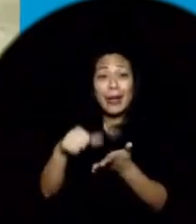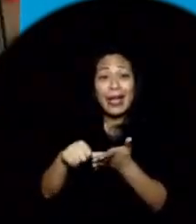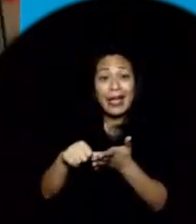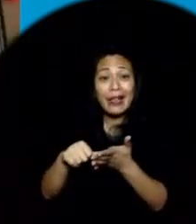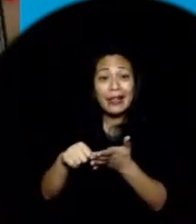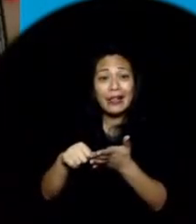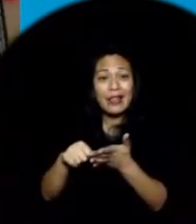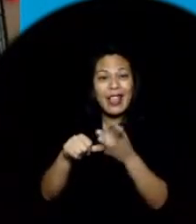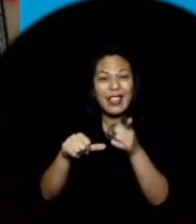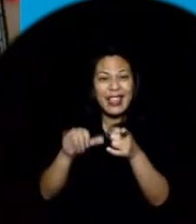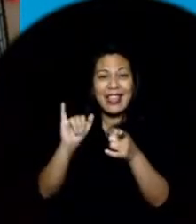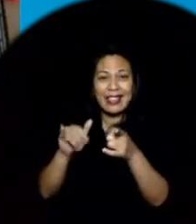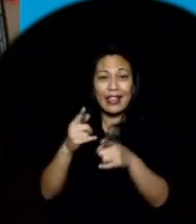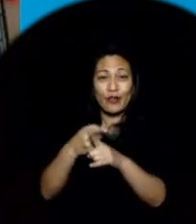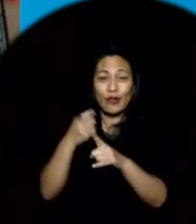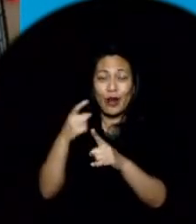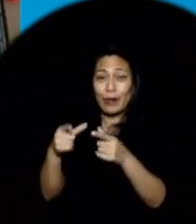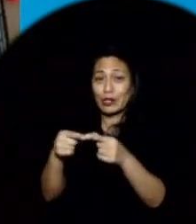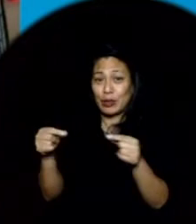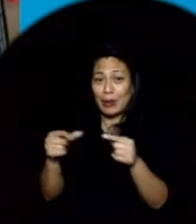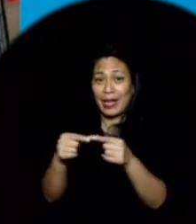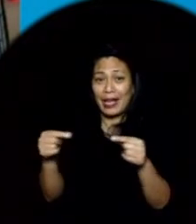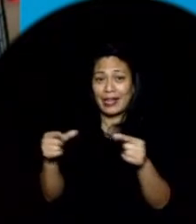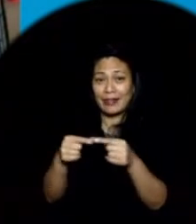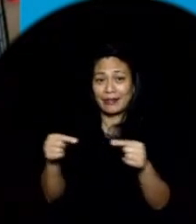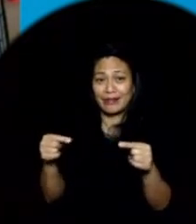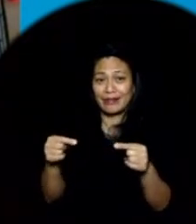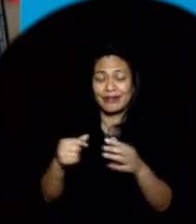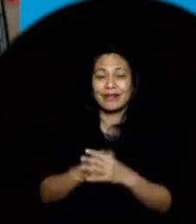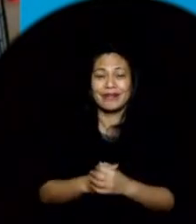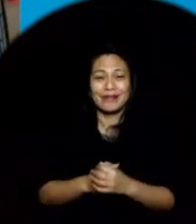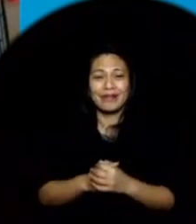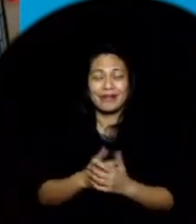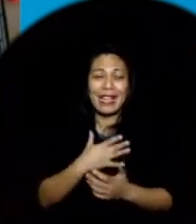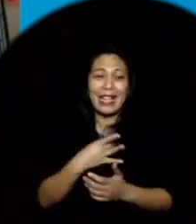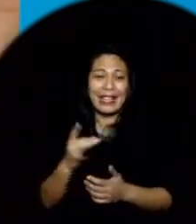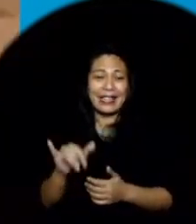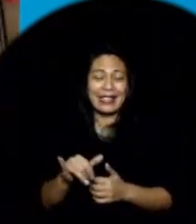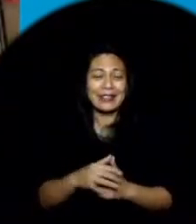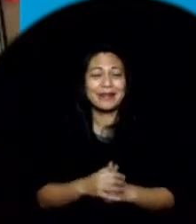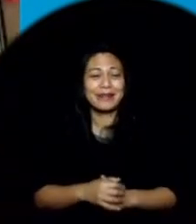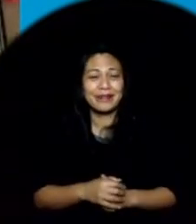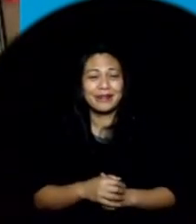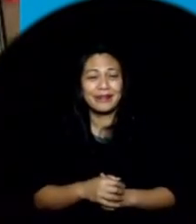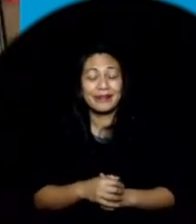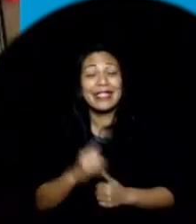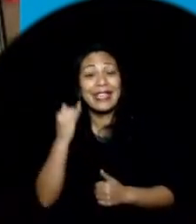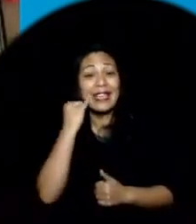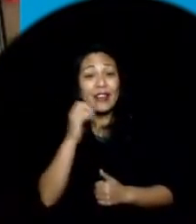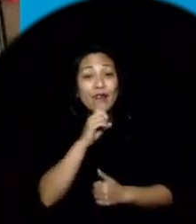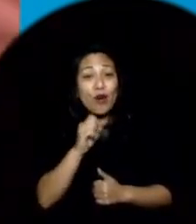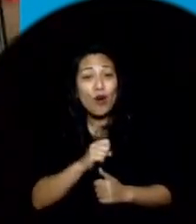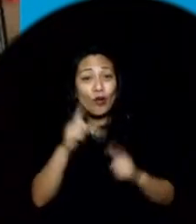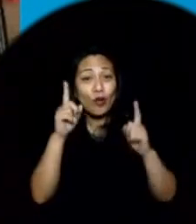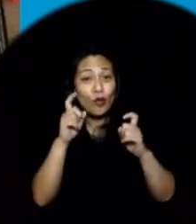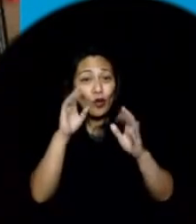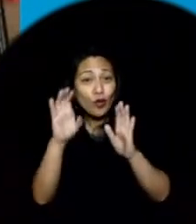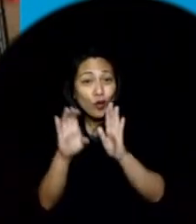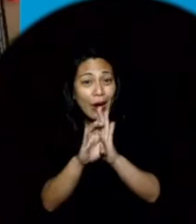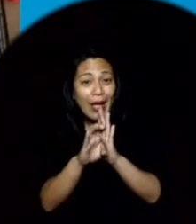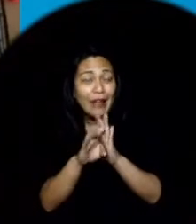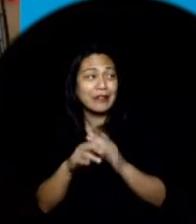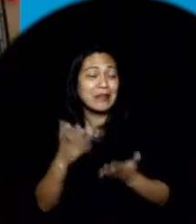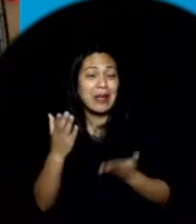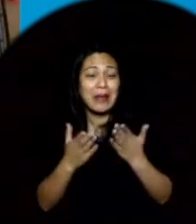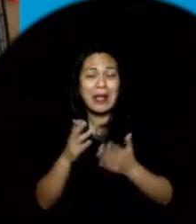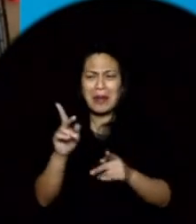mail. I got this from Japan and I really like this right here. If there's any old photographs